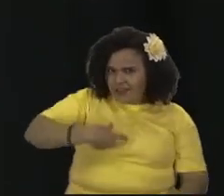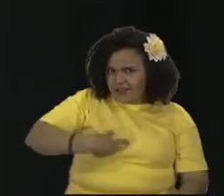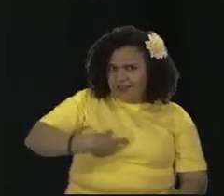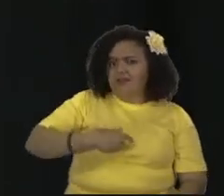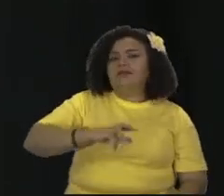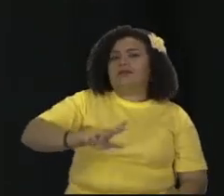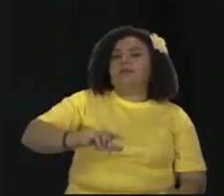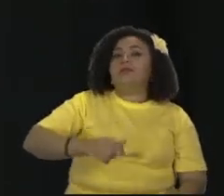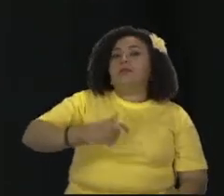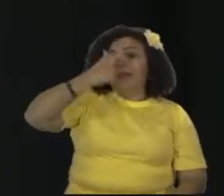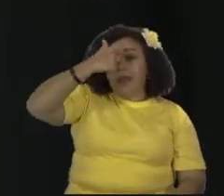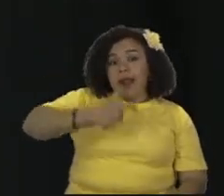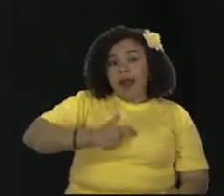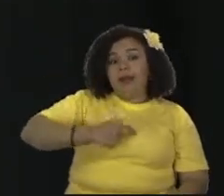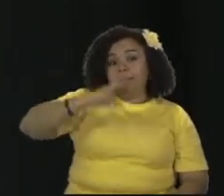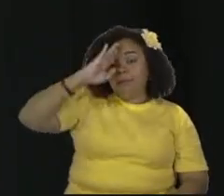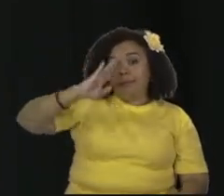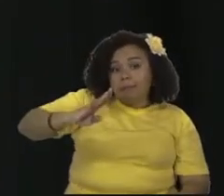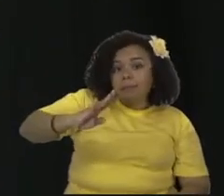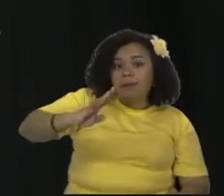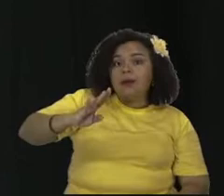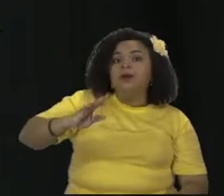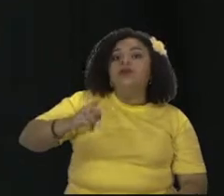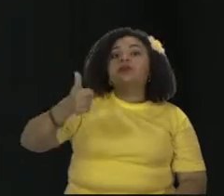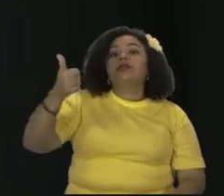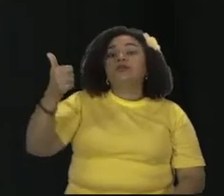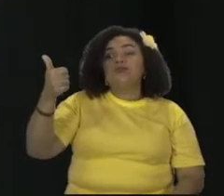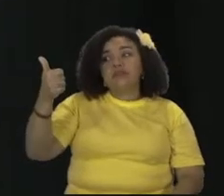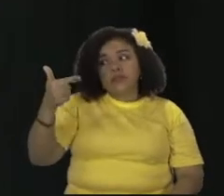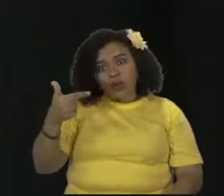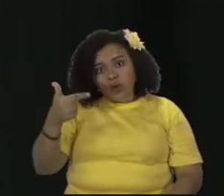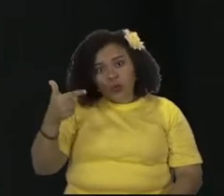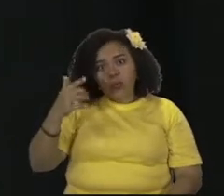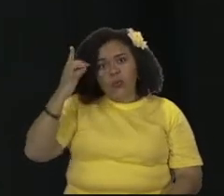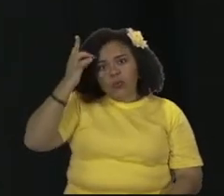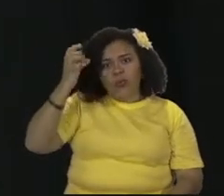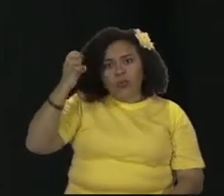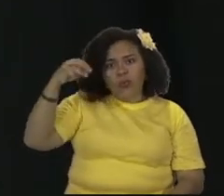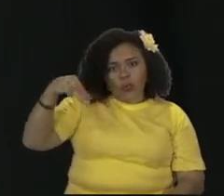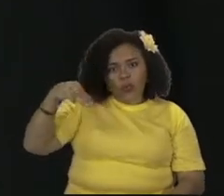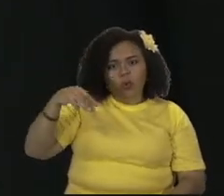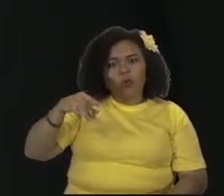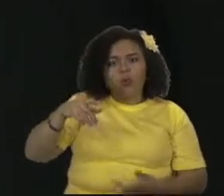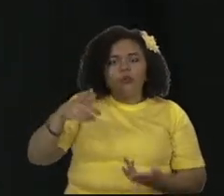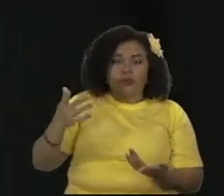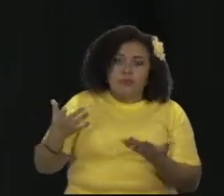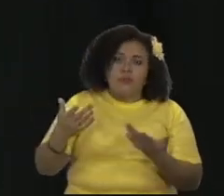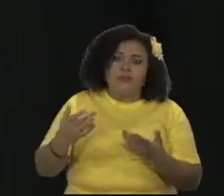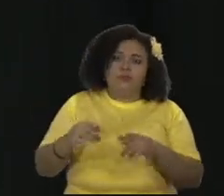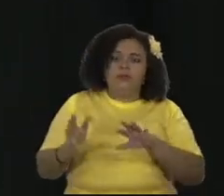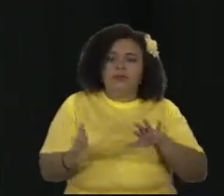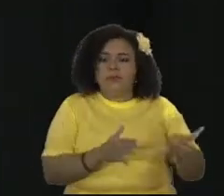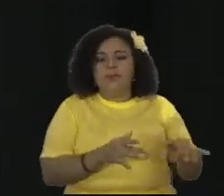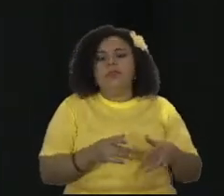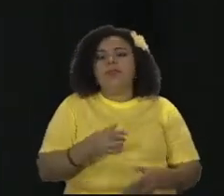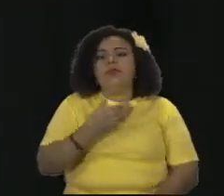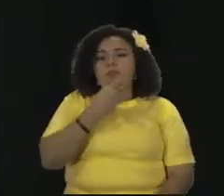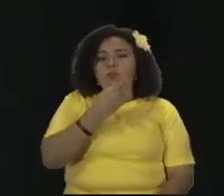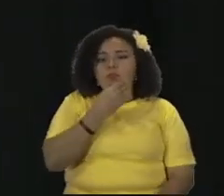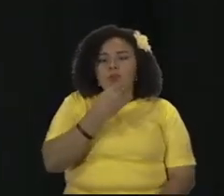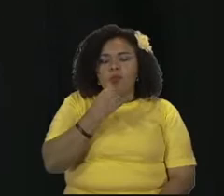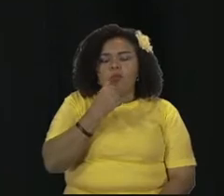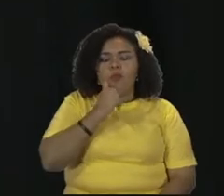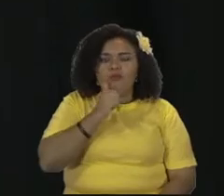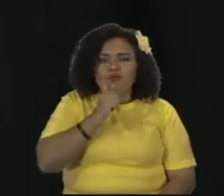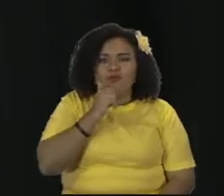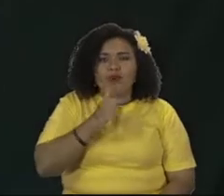the guitar, and if you could just let him play in your church, maybe he would fix.